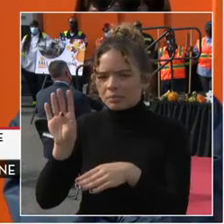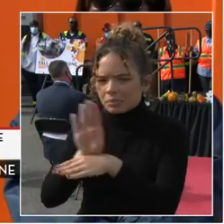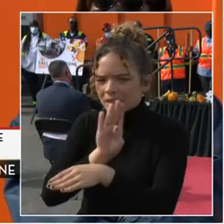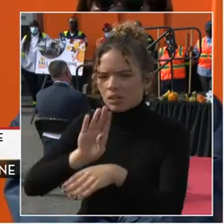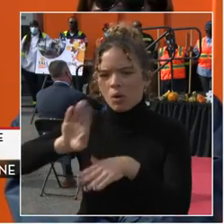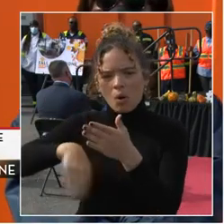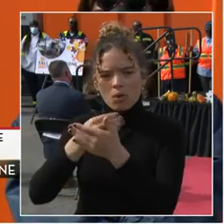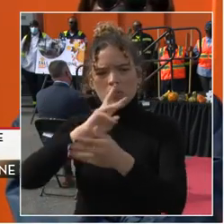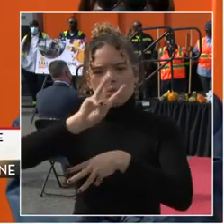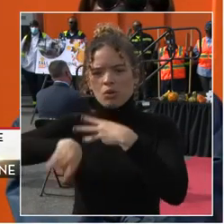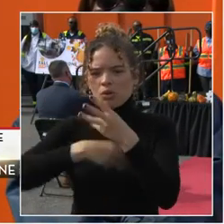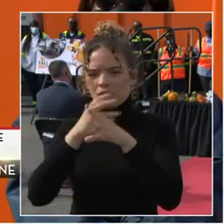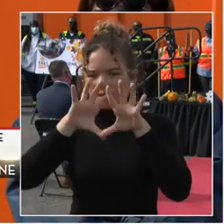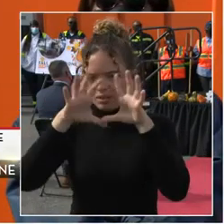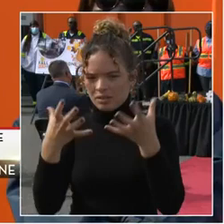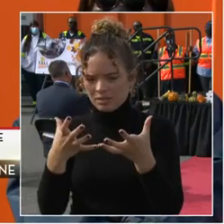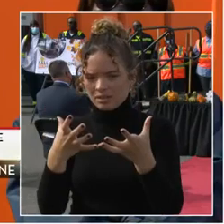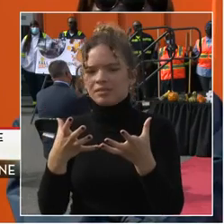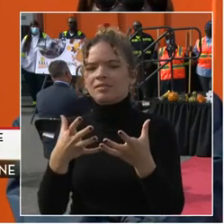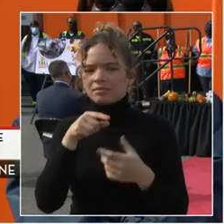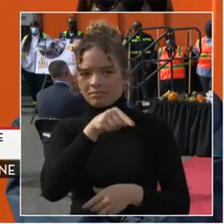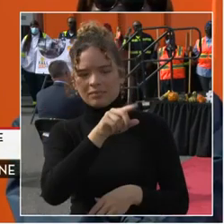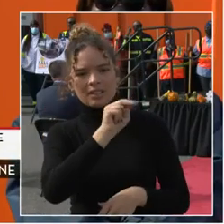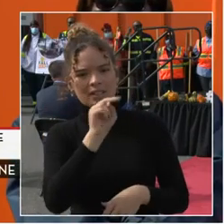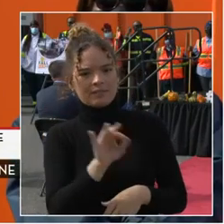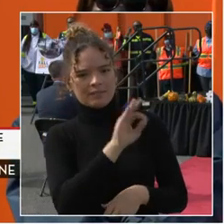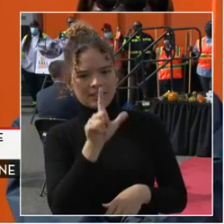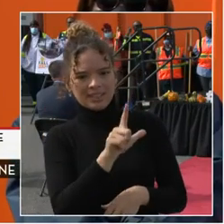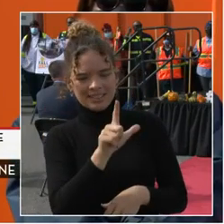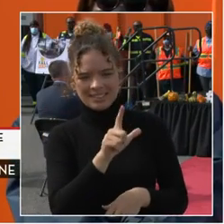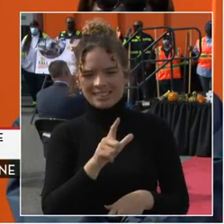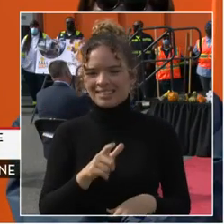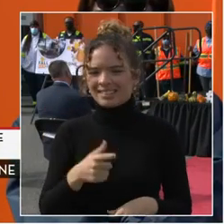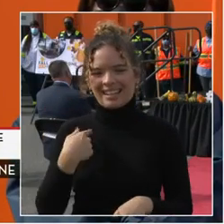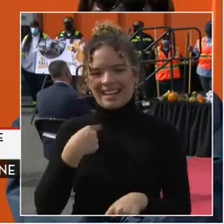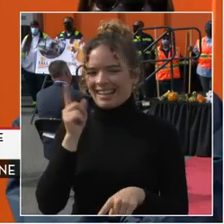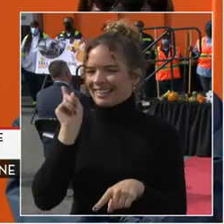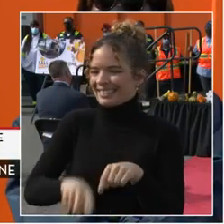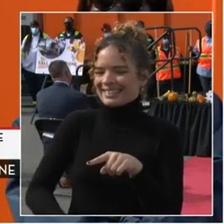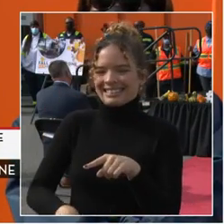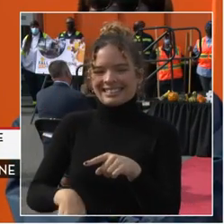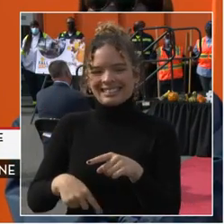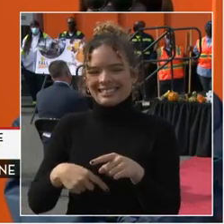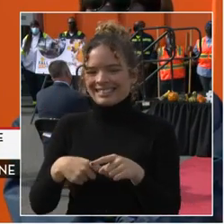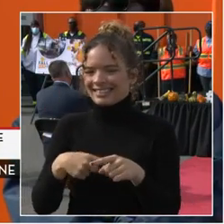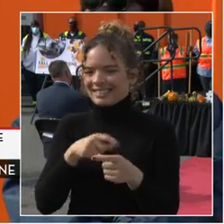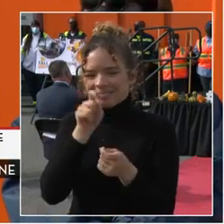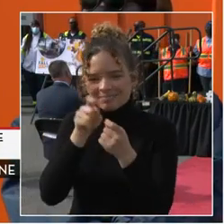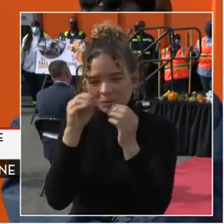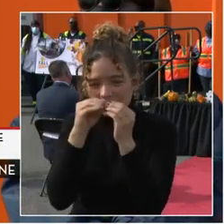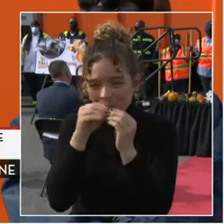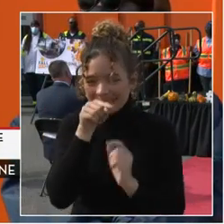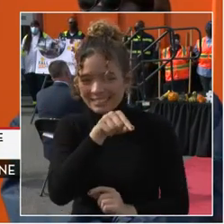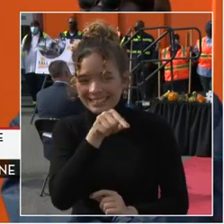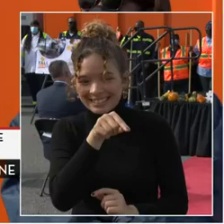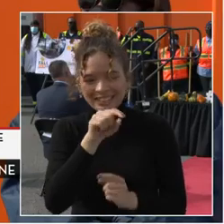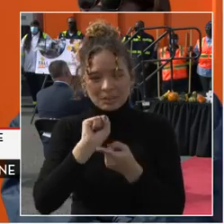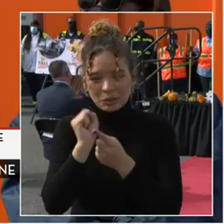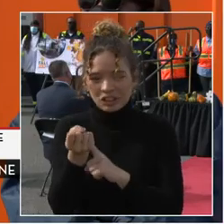right things. I can't really speak specifically to that. But that